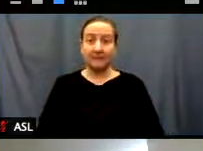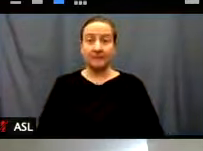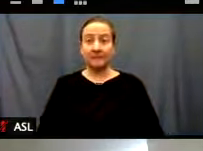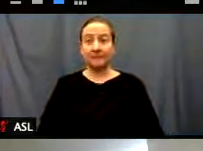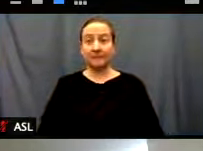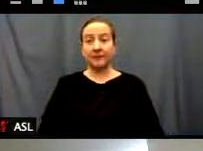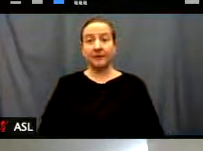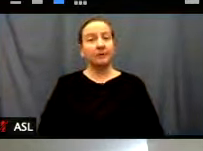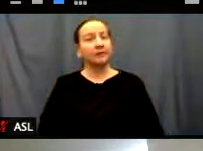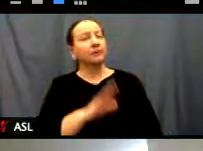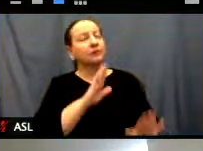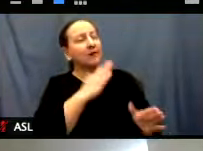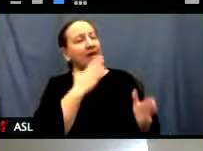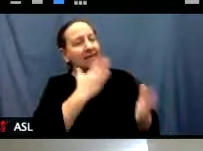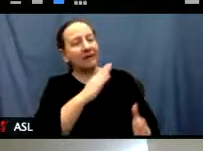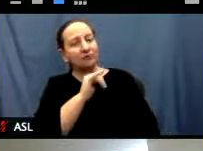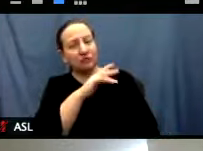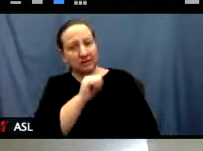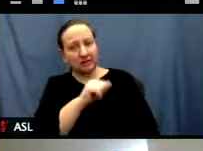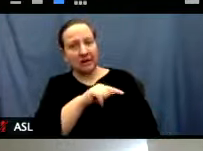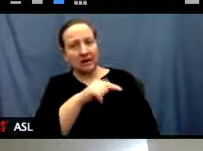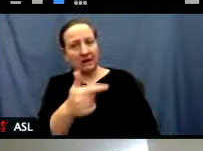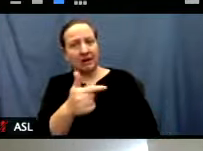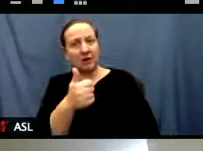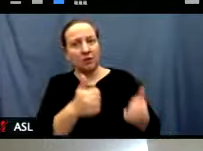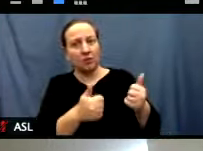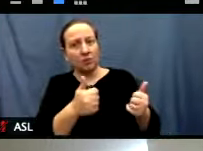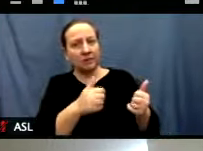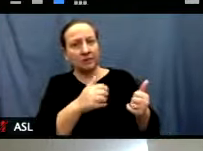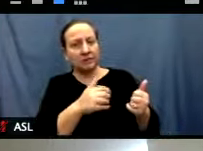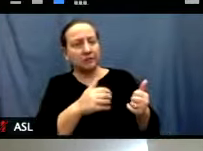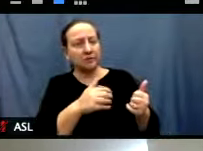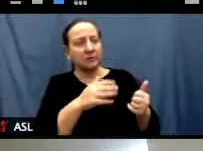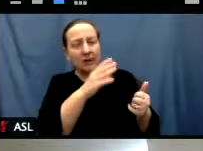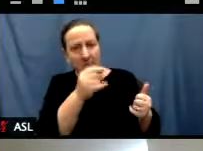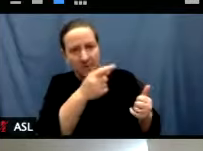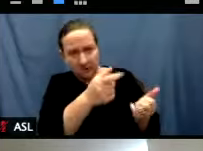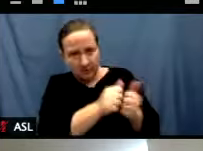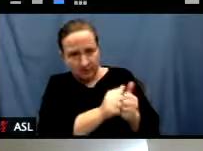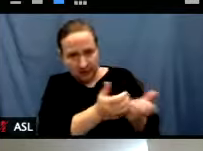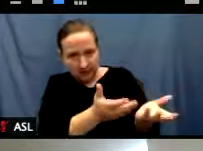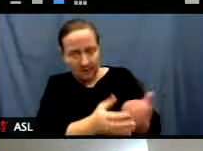Great, thank you. Jessica, I'm going to take it to you, and if you could say which outlet you're with.